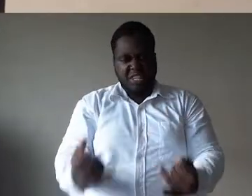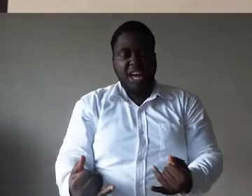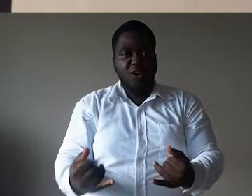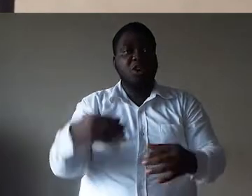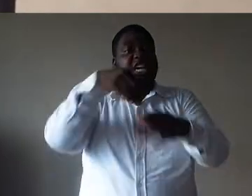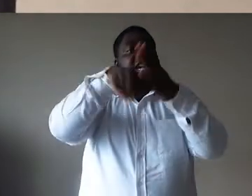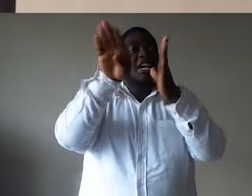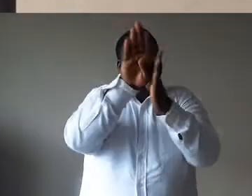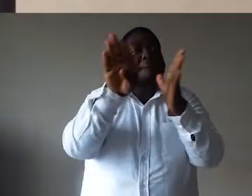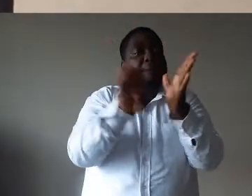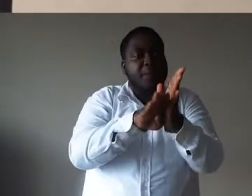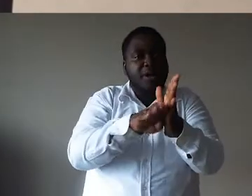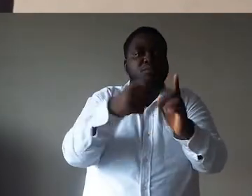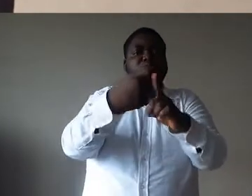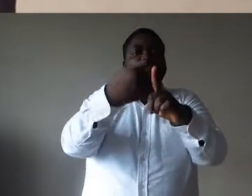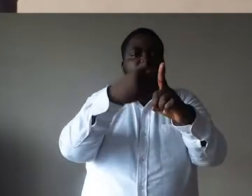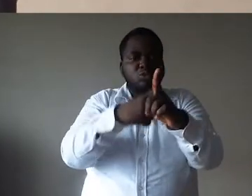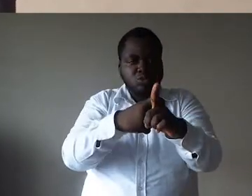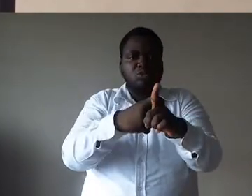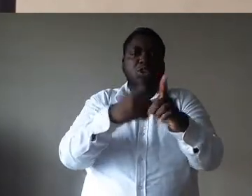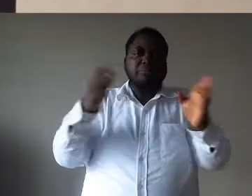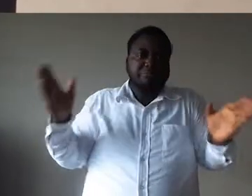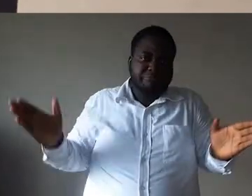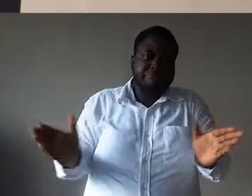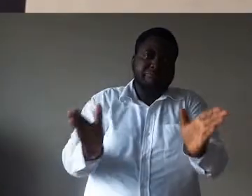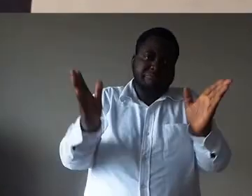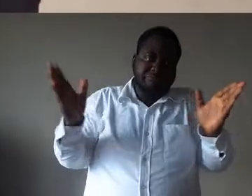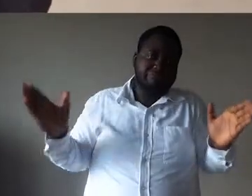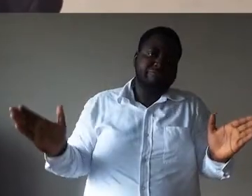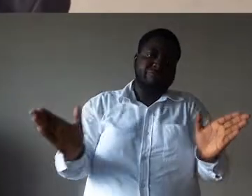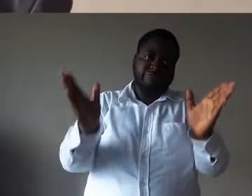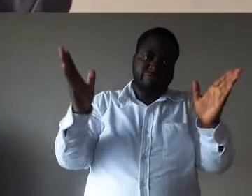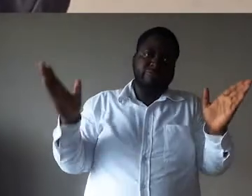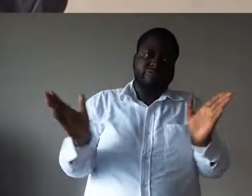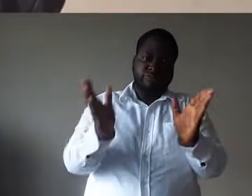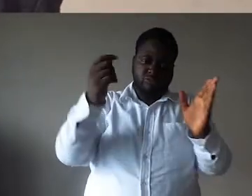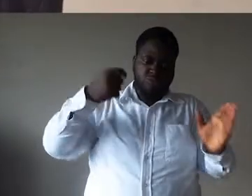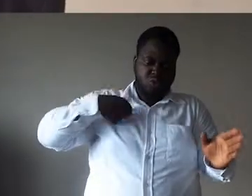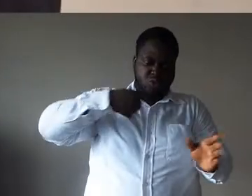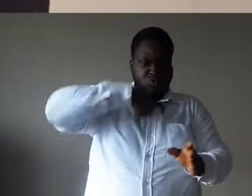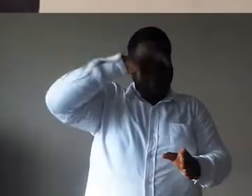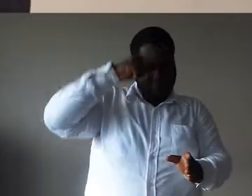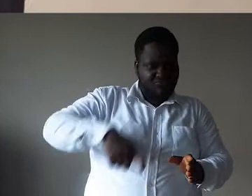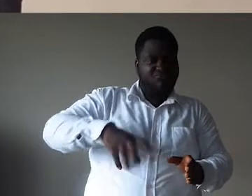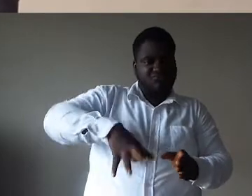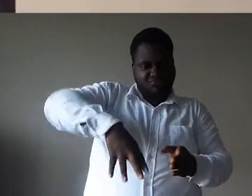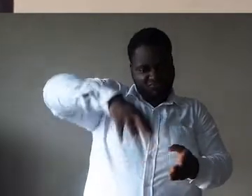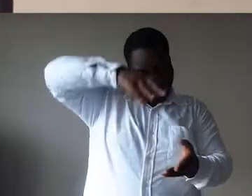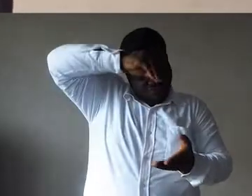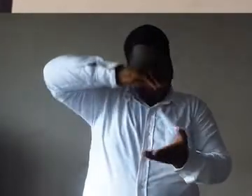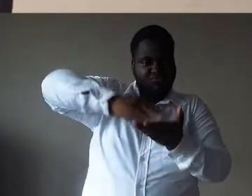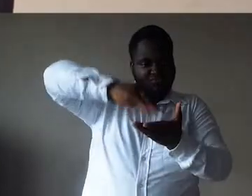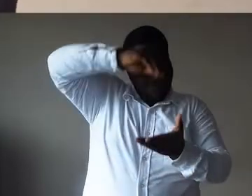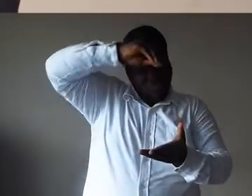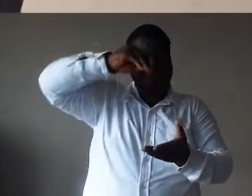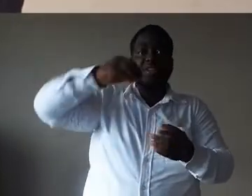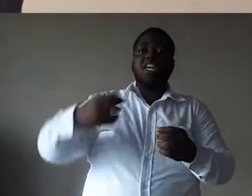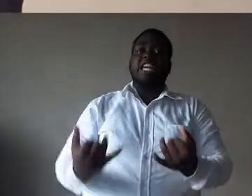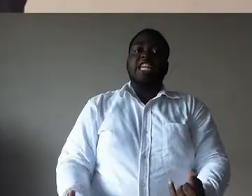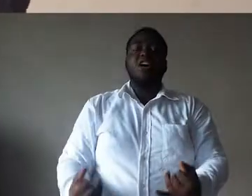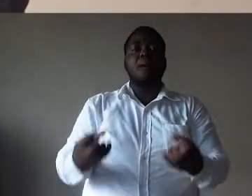from inspiration will always contradict. When we look at our religious setting, there are so many religions, numbering